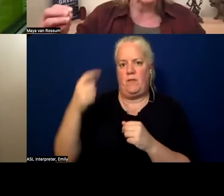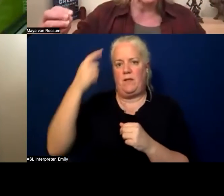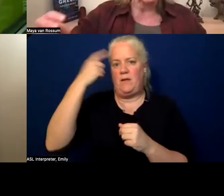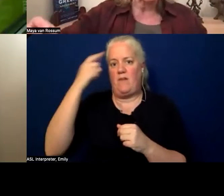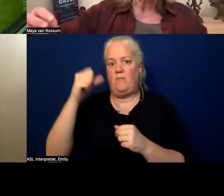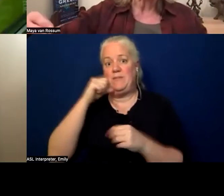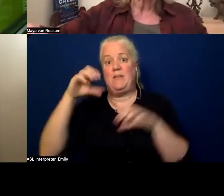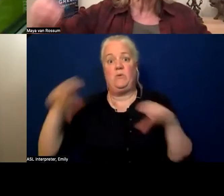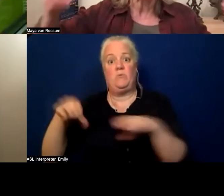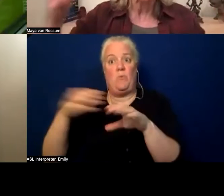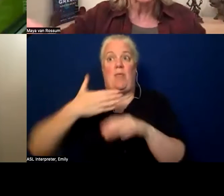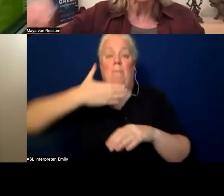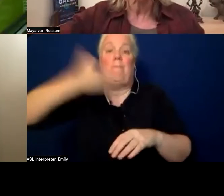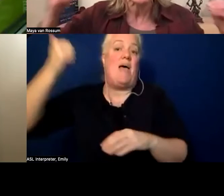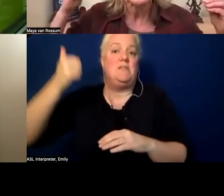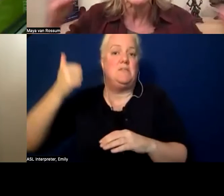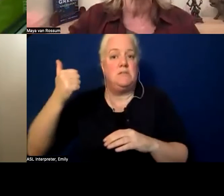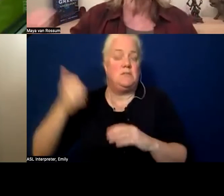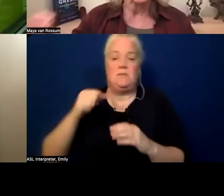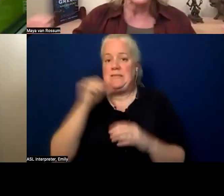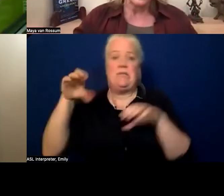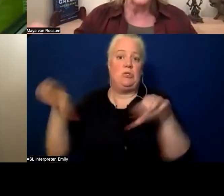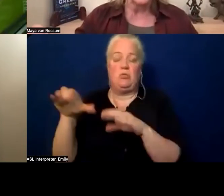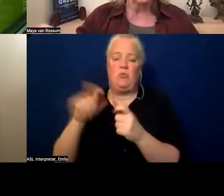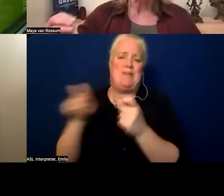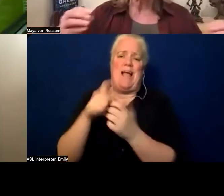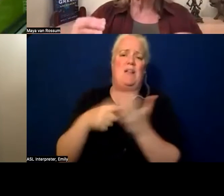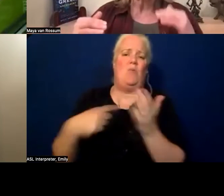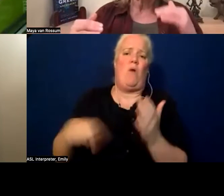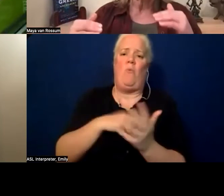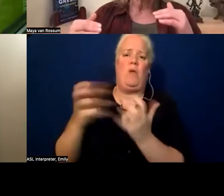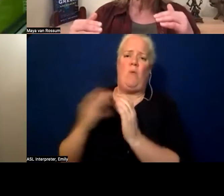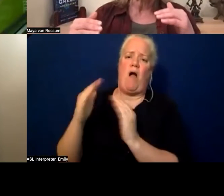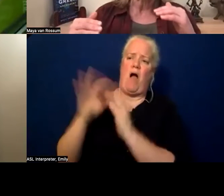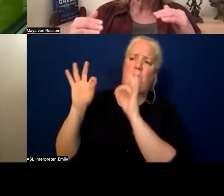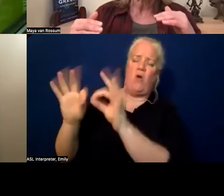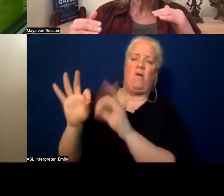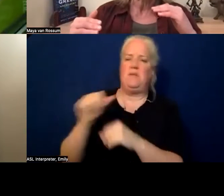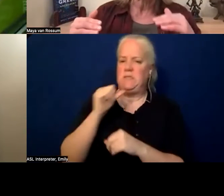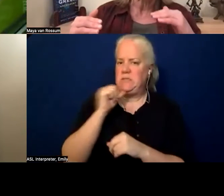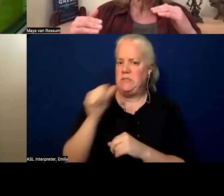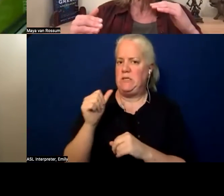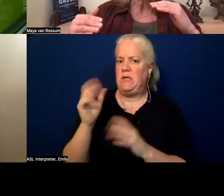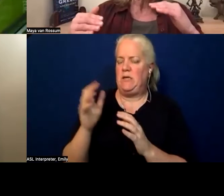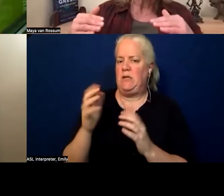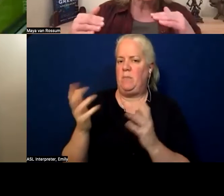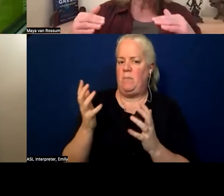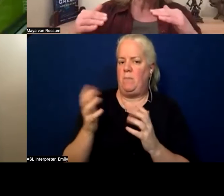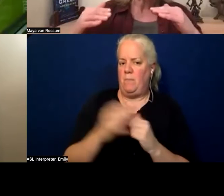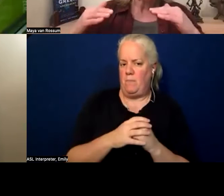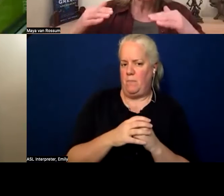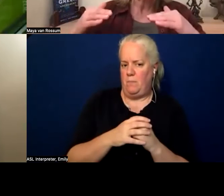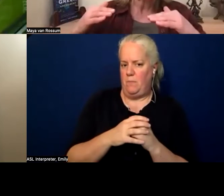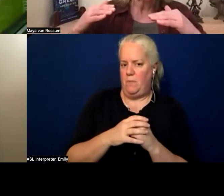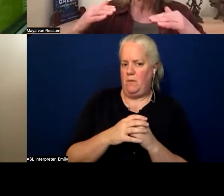they could do, didn't do exactly what we wanted them to do, the difference between what we wanted or